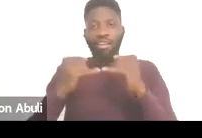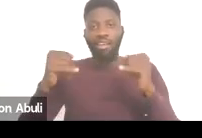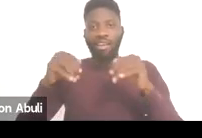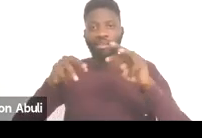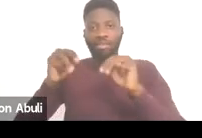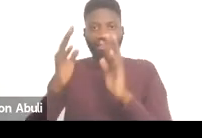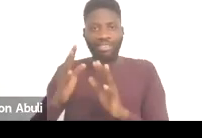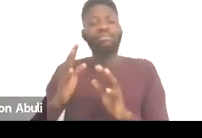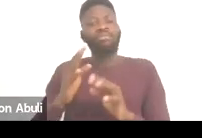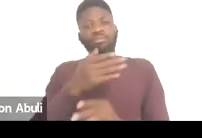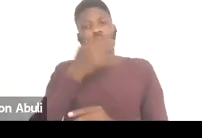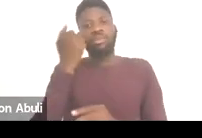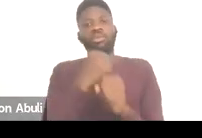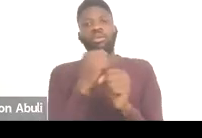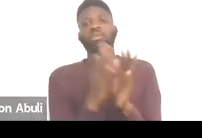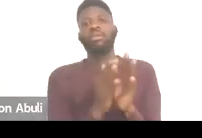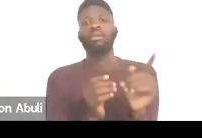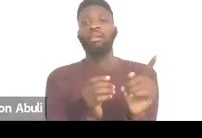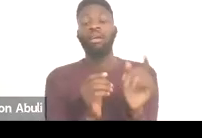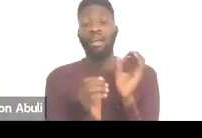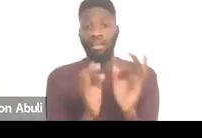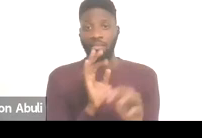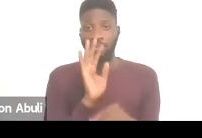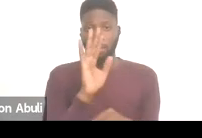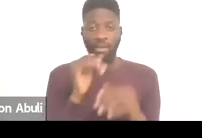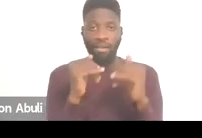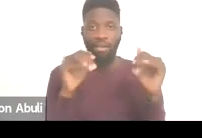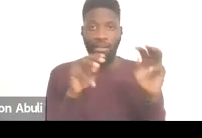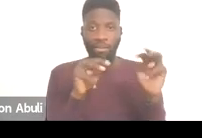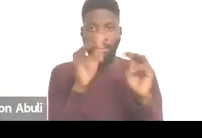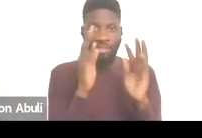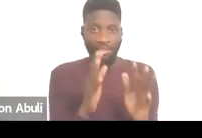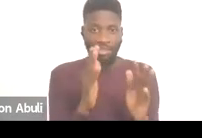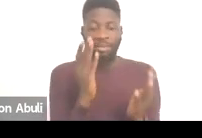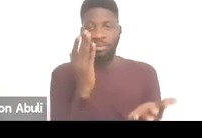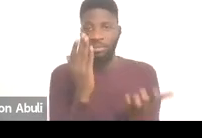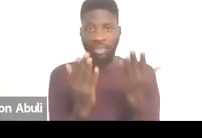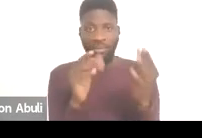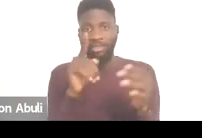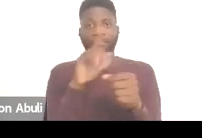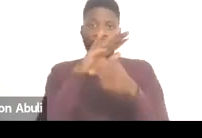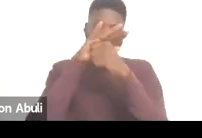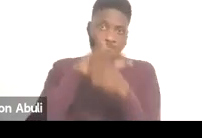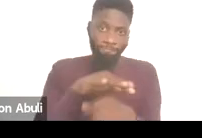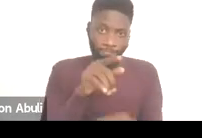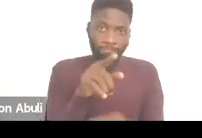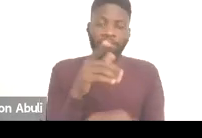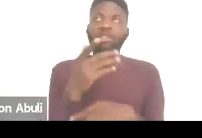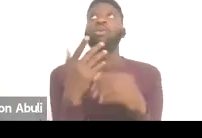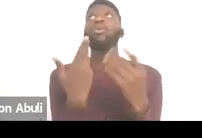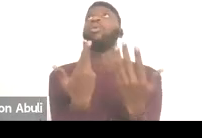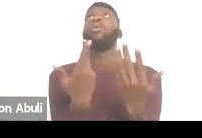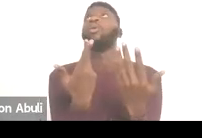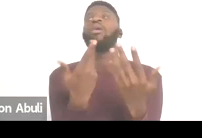with. But if your line manager is the one inflicting your mistreatment or the one that is inconveniencing